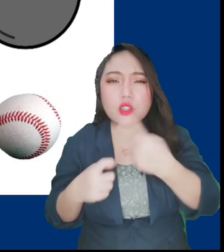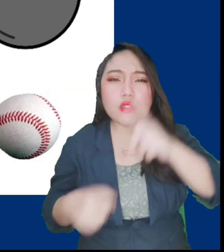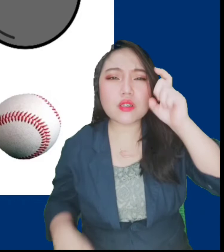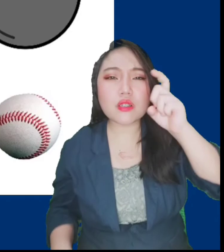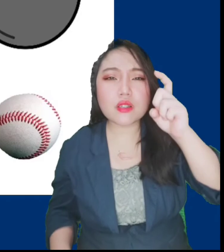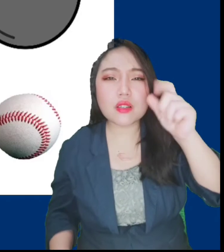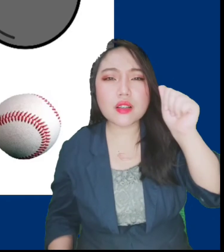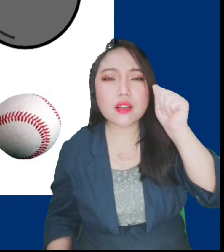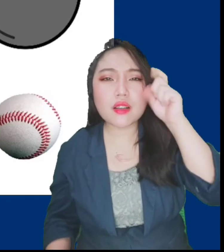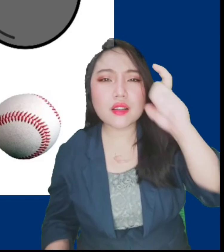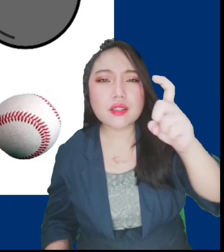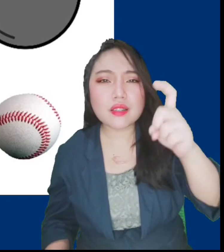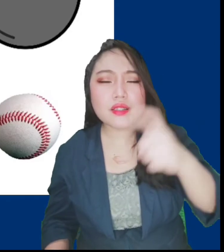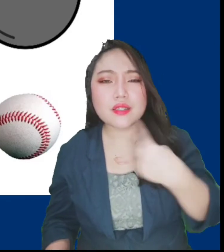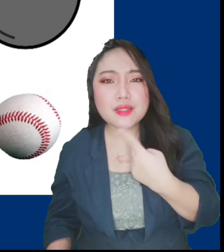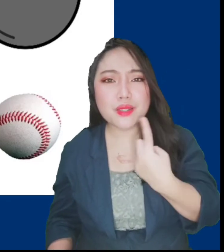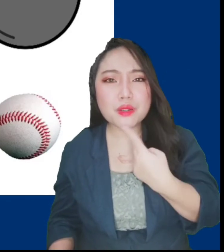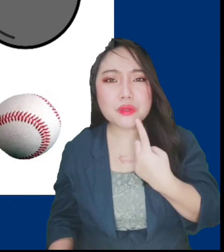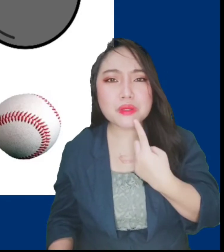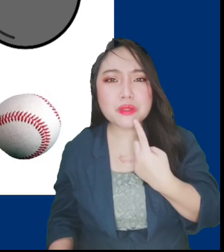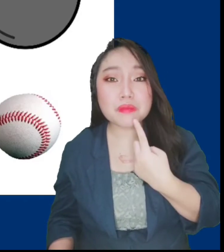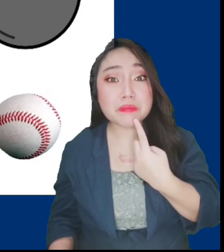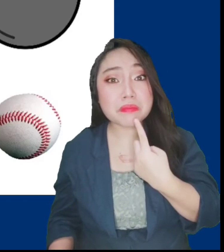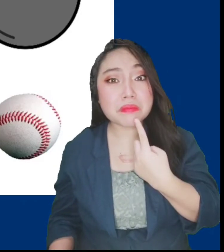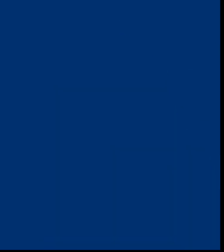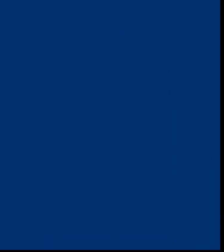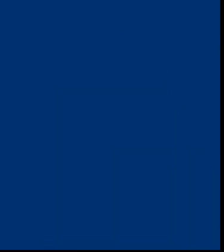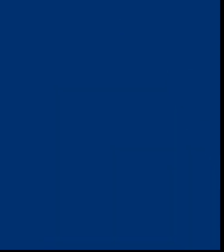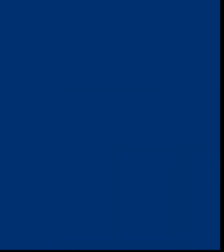Which will accelerate more?